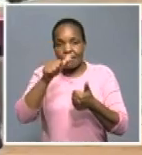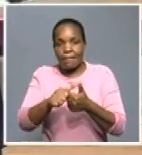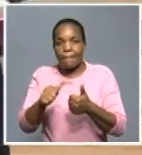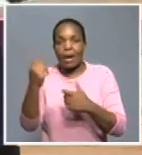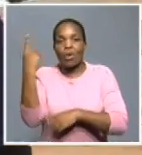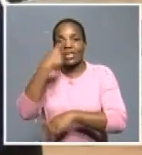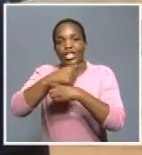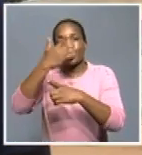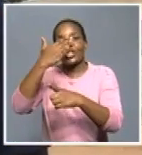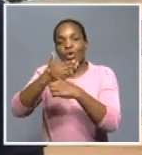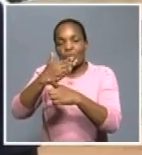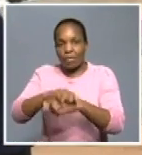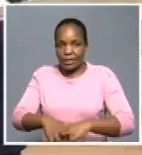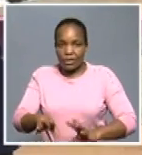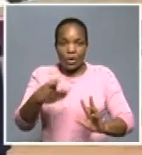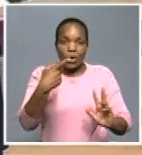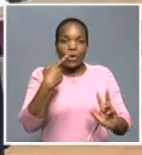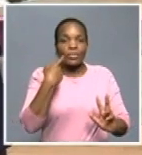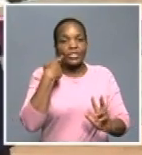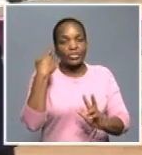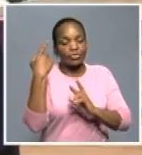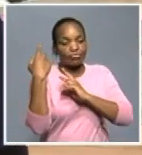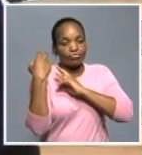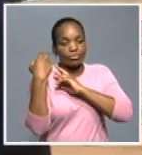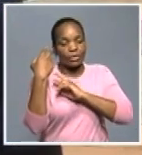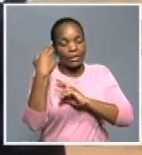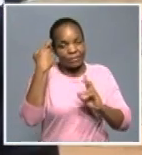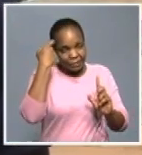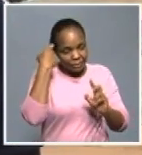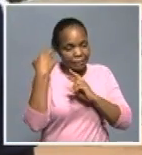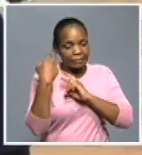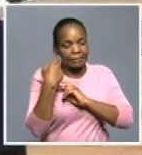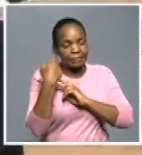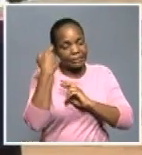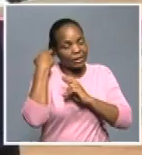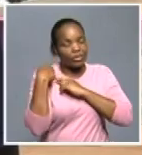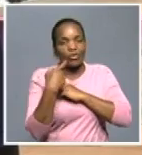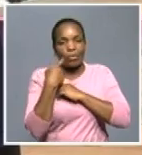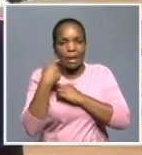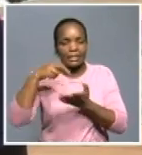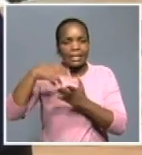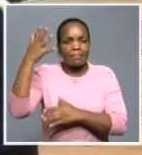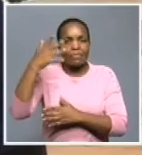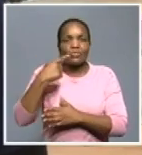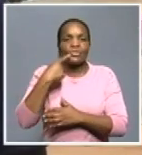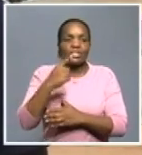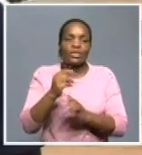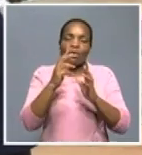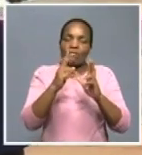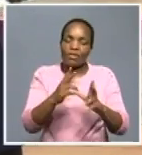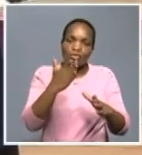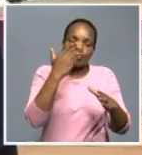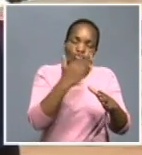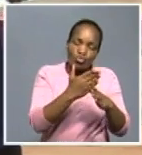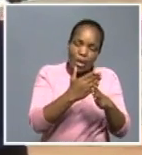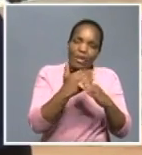the Minister of Fisheries, Derek Klaassen, also spoke. He also spoke about the importance of ensuring that workers'